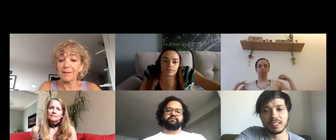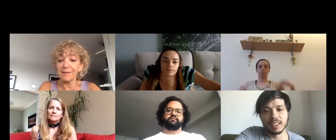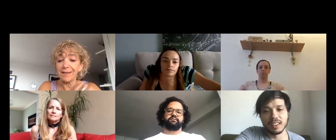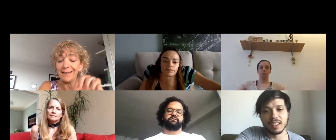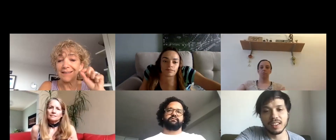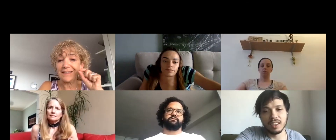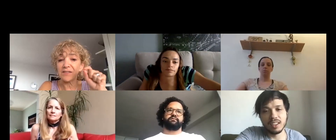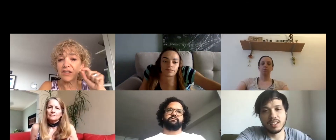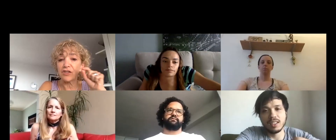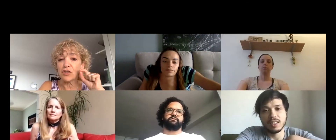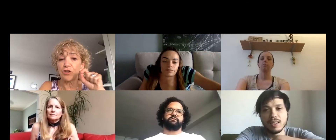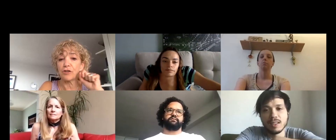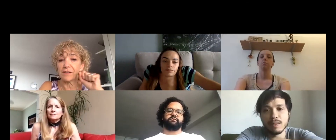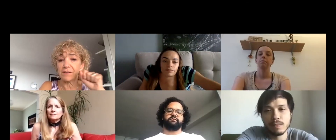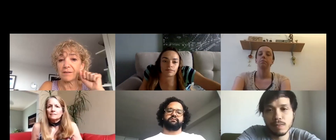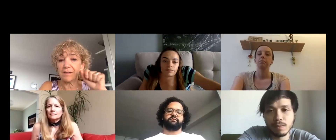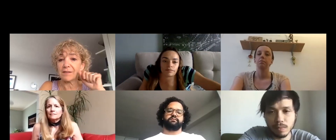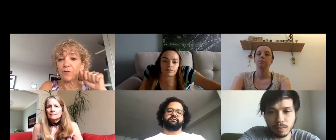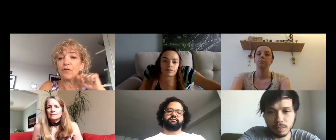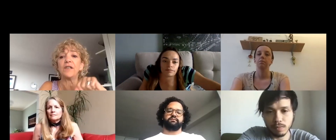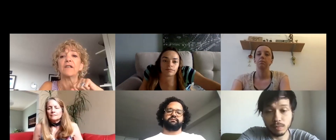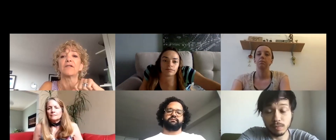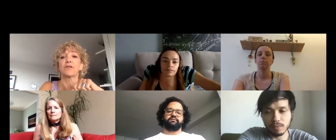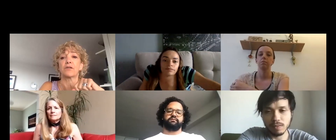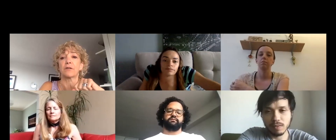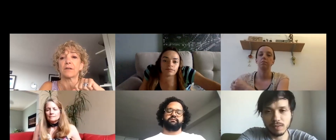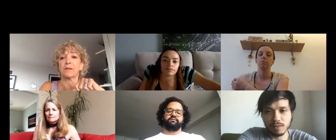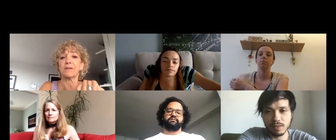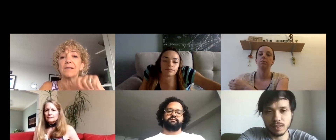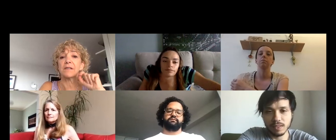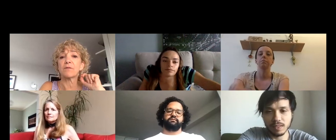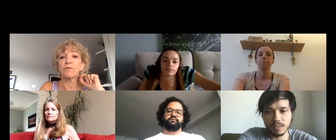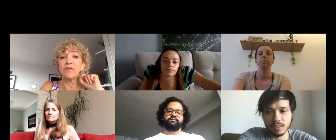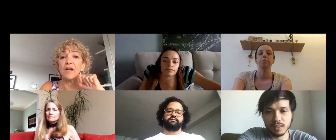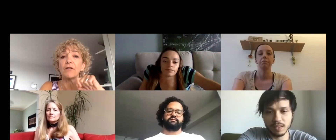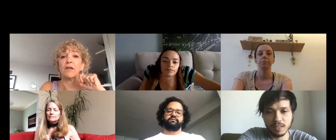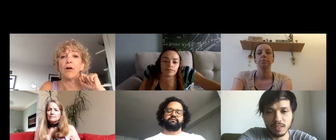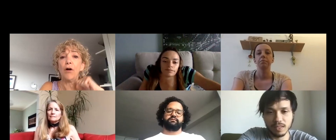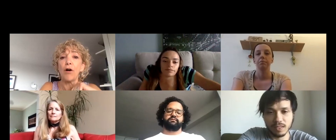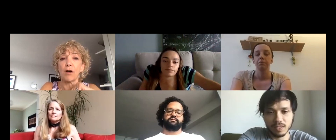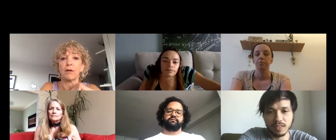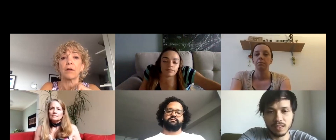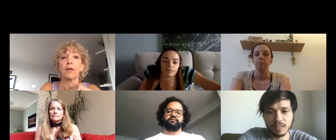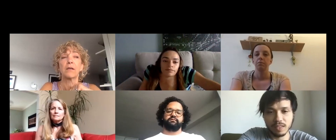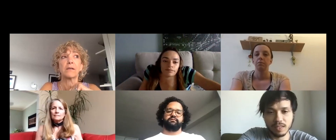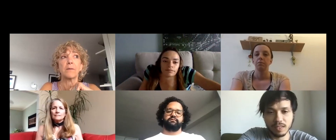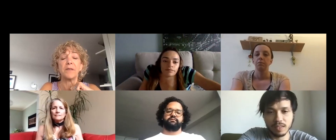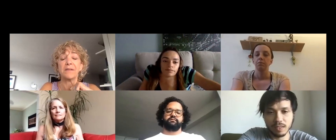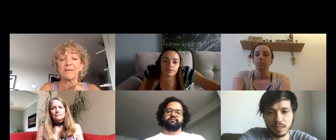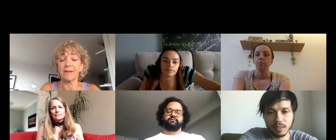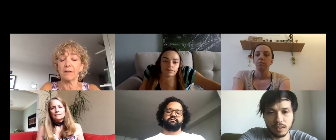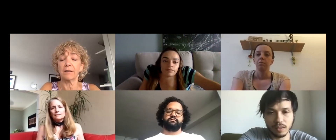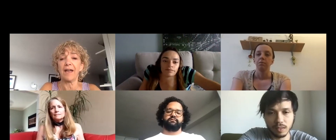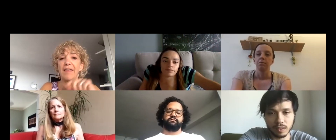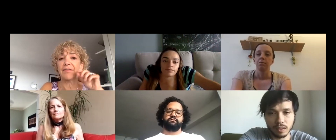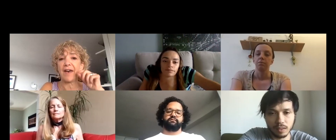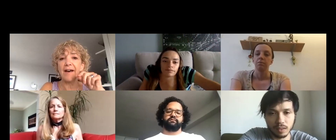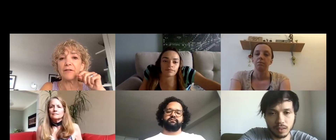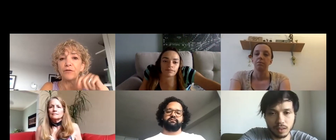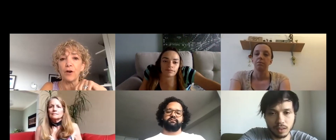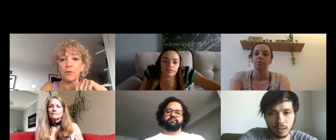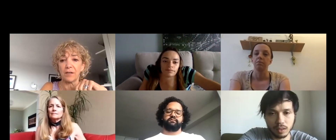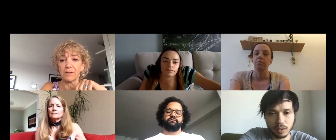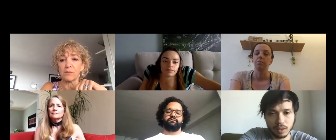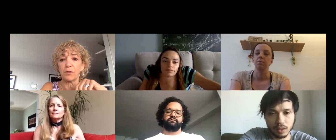an endurance. It's a feat of endurance, because it is very hard to be still and that focused with